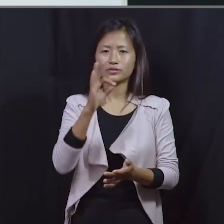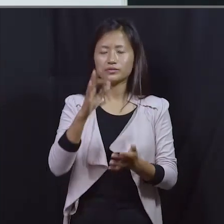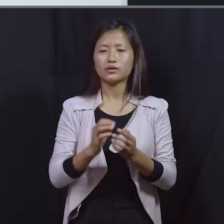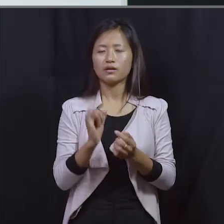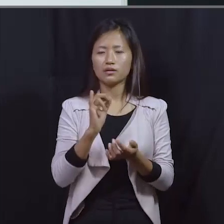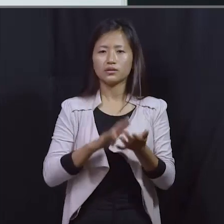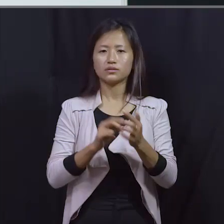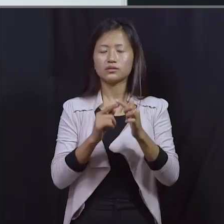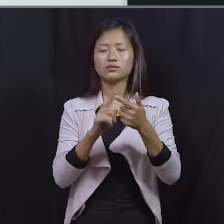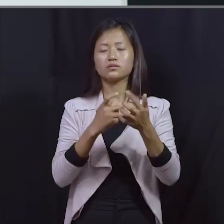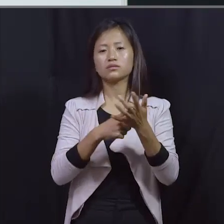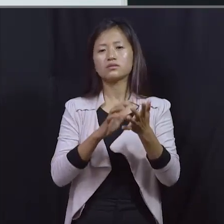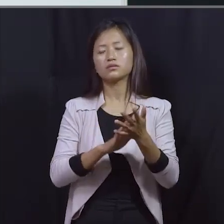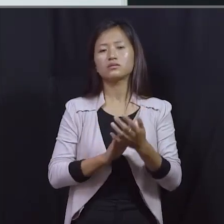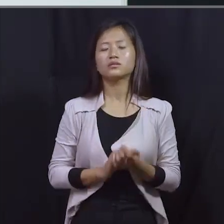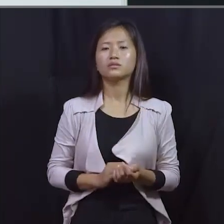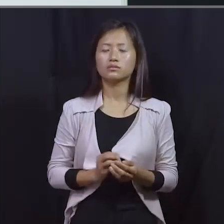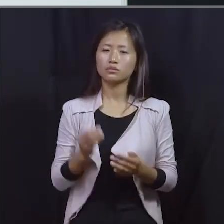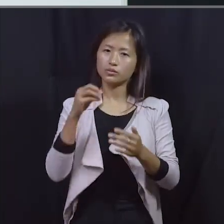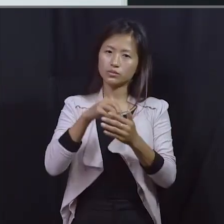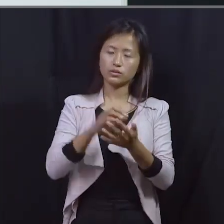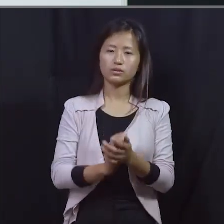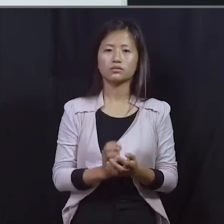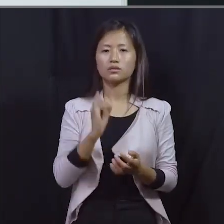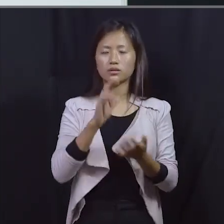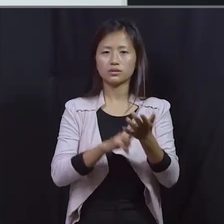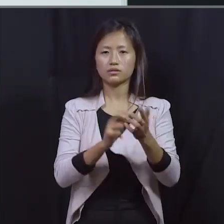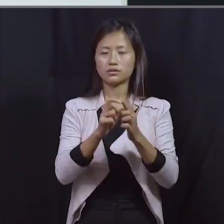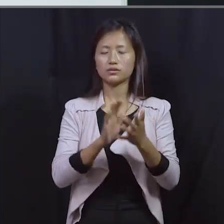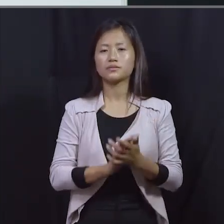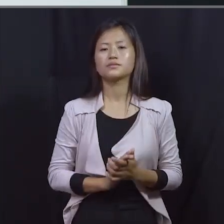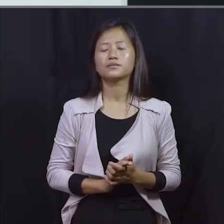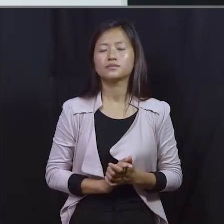turn led to indebtedness. Please remember that.